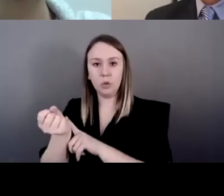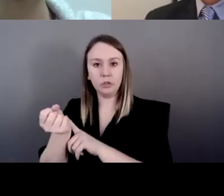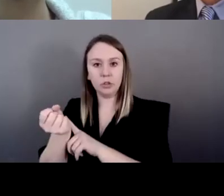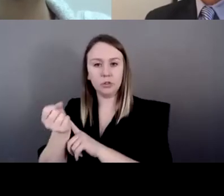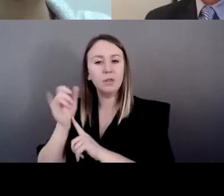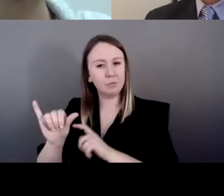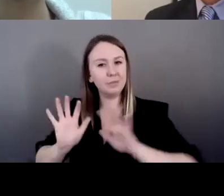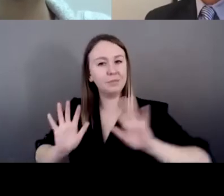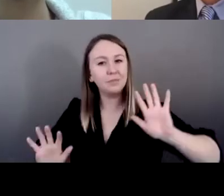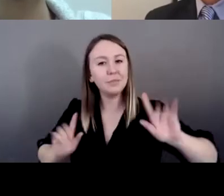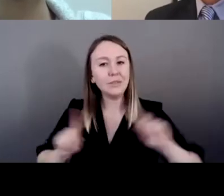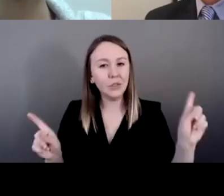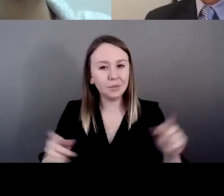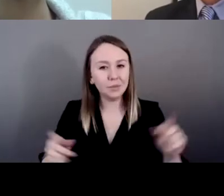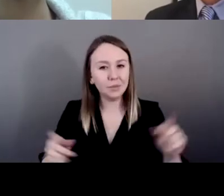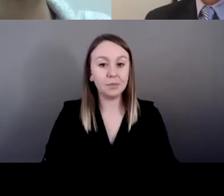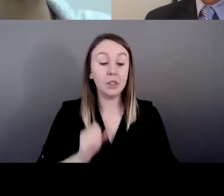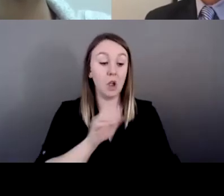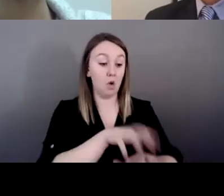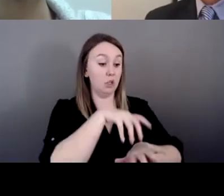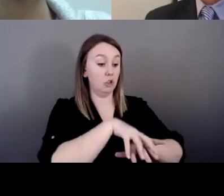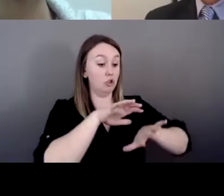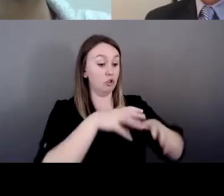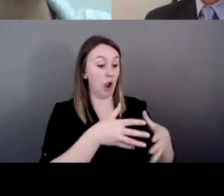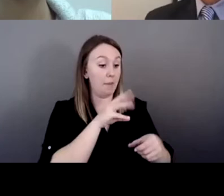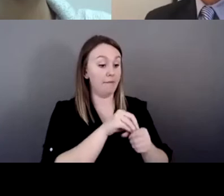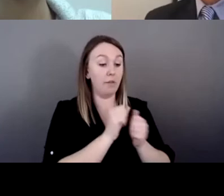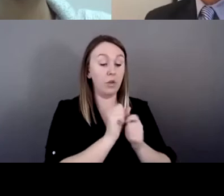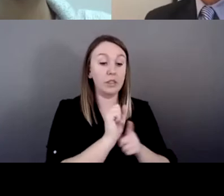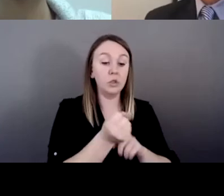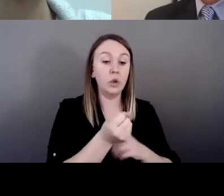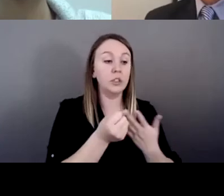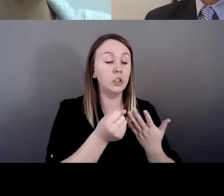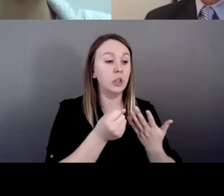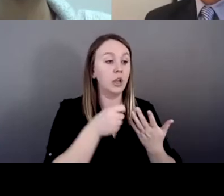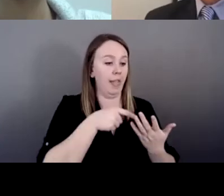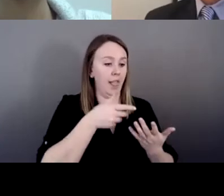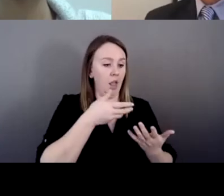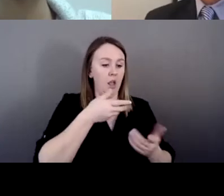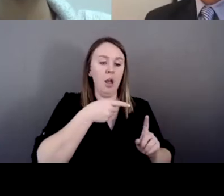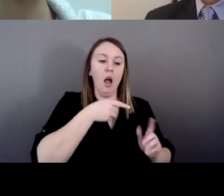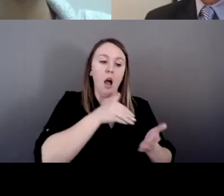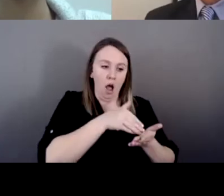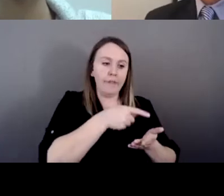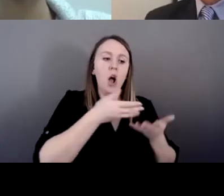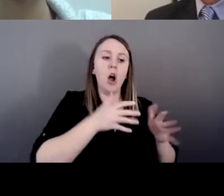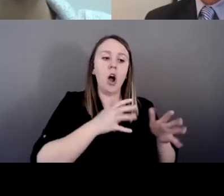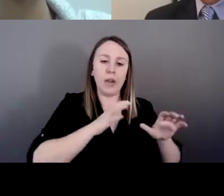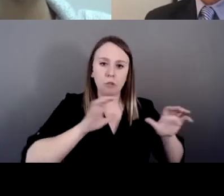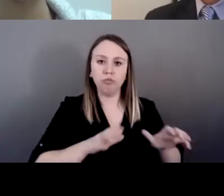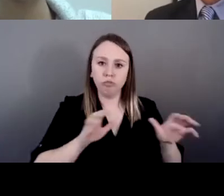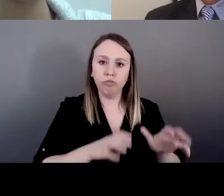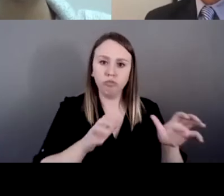are put in positions where they're often already doing the work. So many of our tribal communities